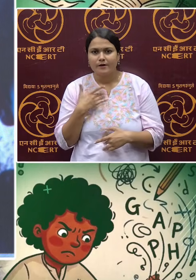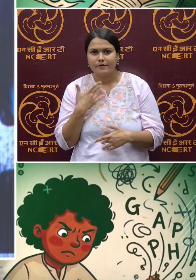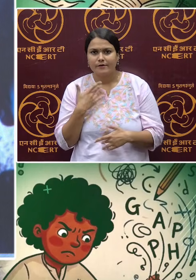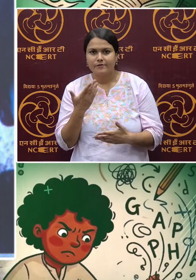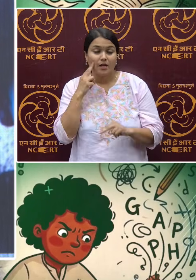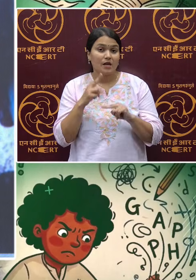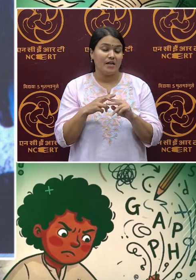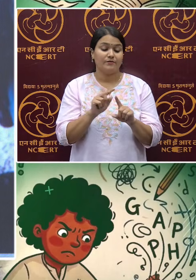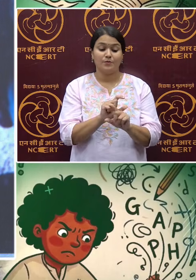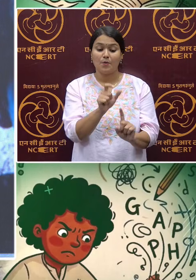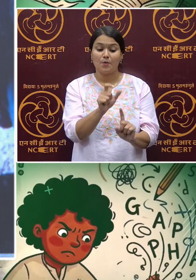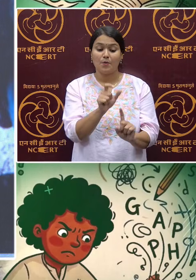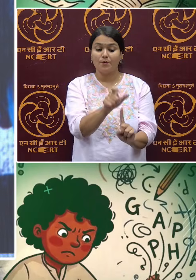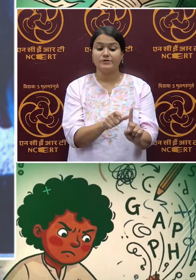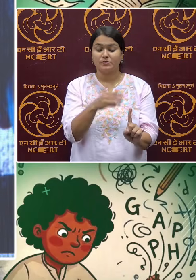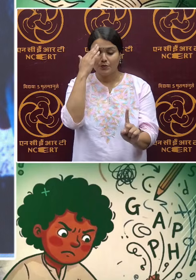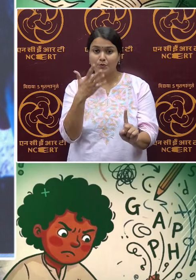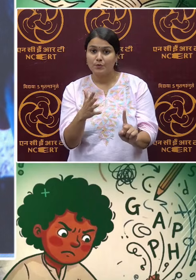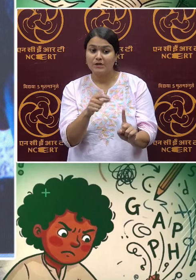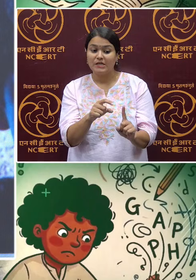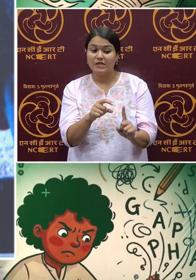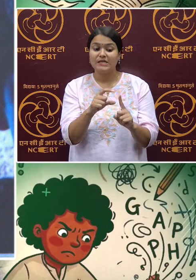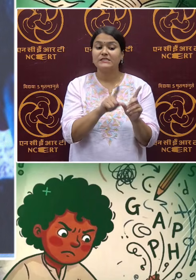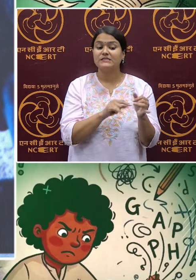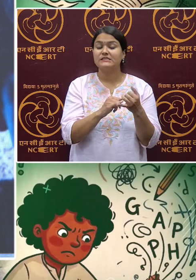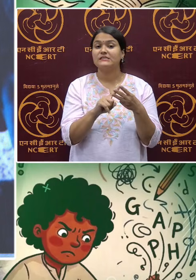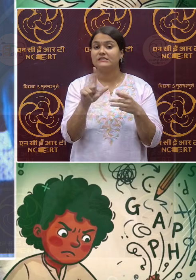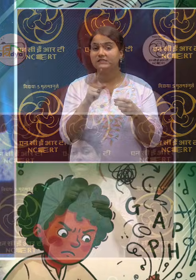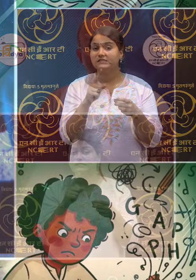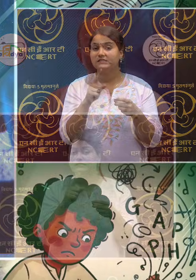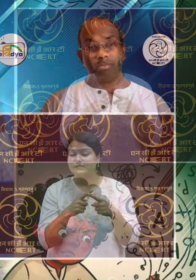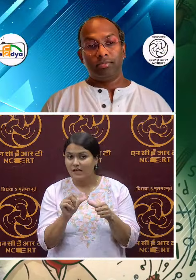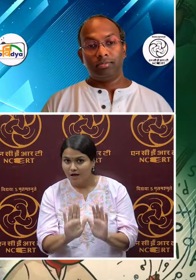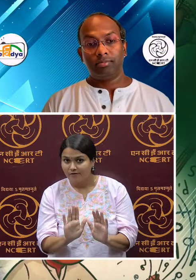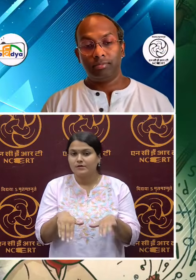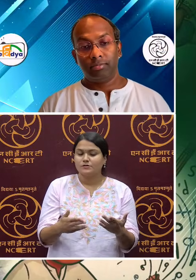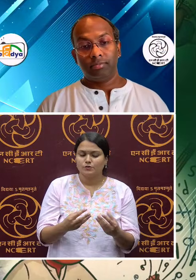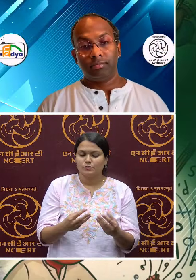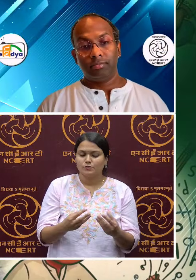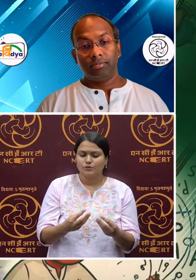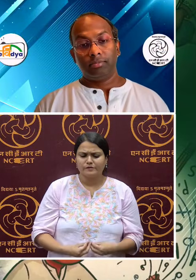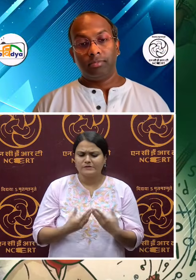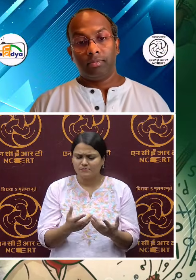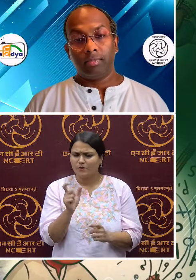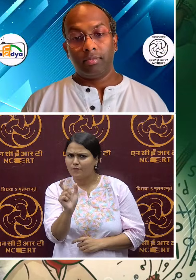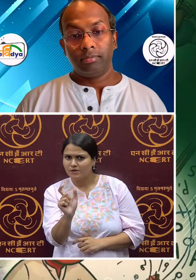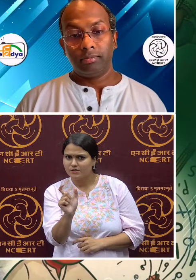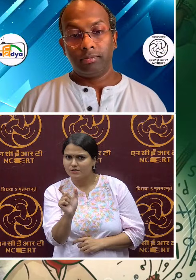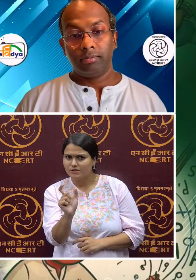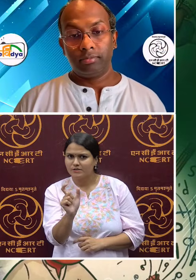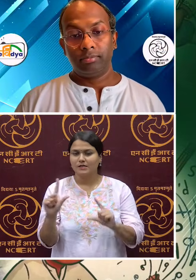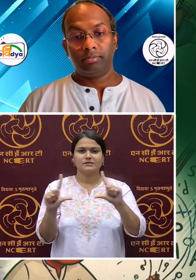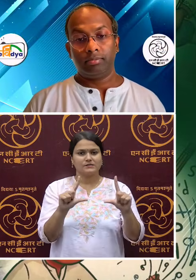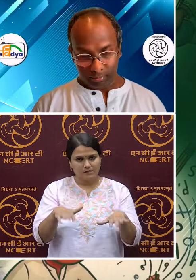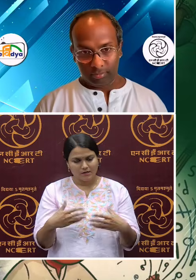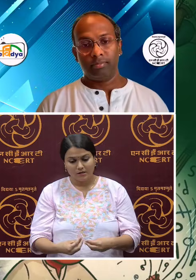undiagnosed. So there is Yeah. actually a lot of pressure, instead of introducing, or instead of, I would say, instead of first of all screening